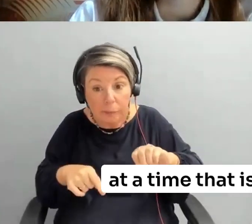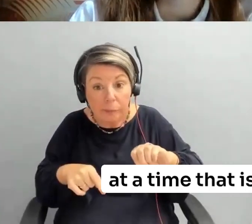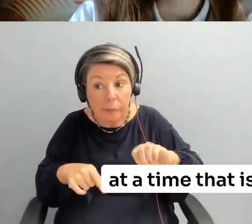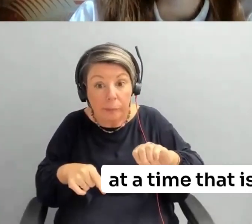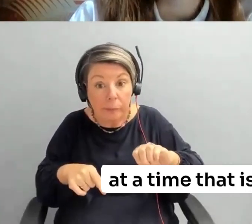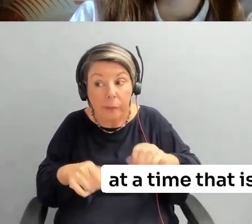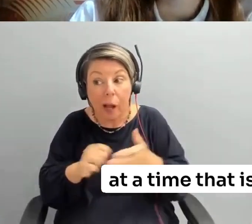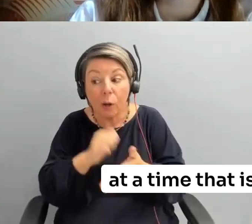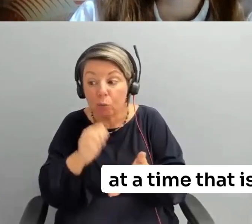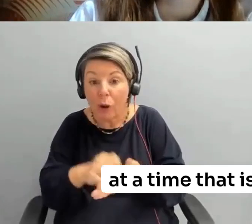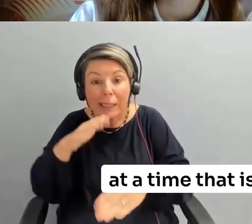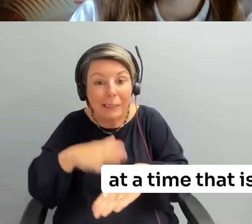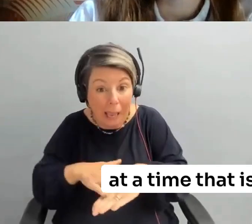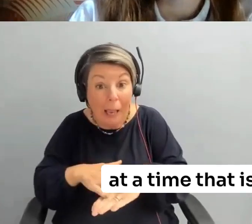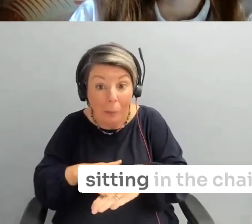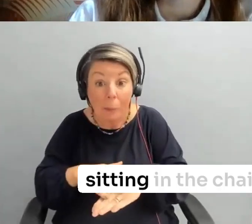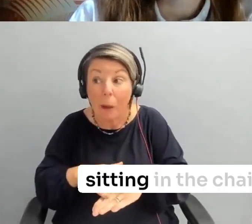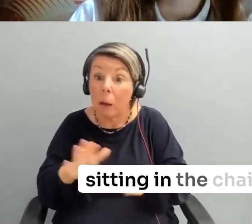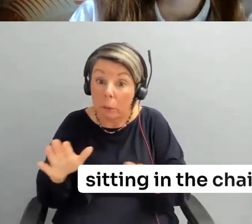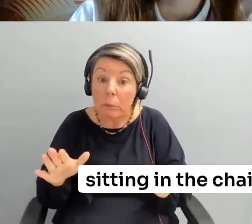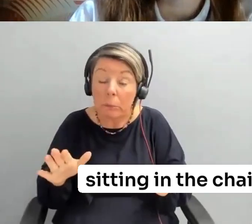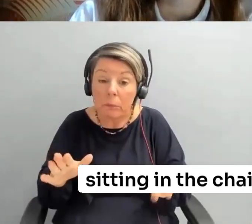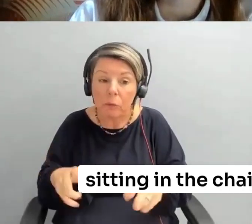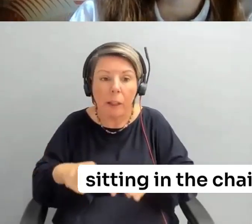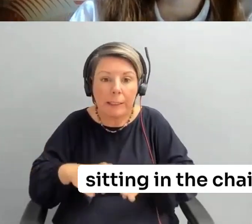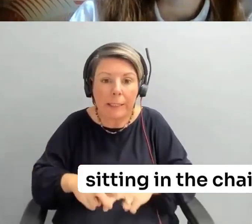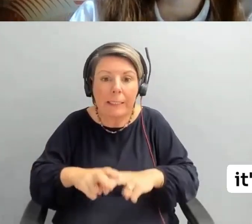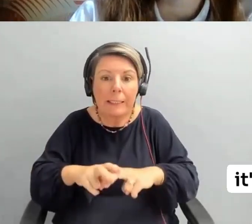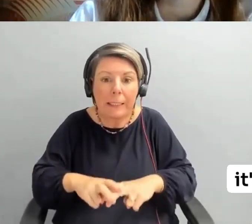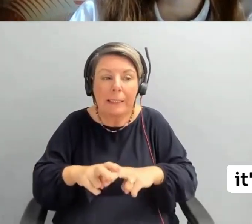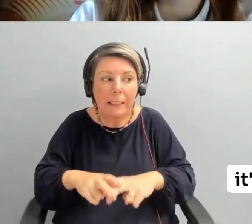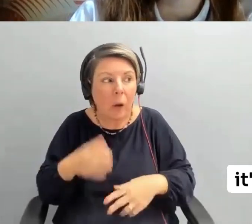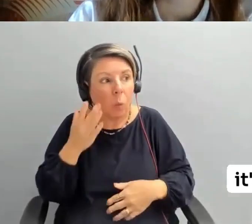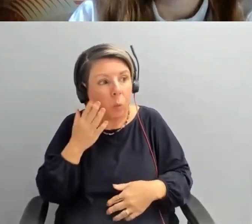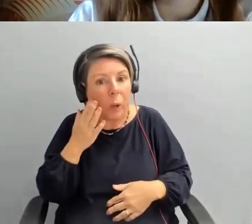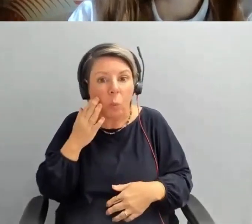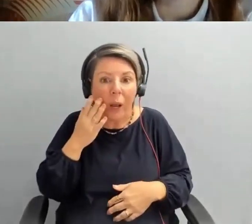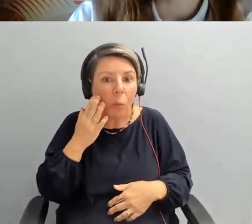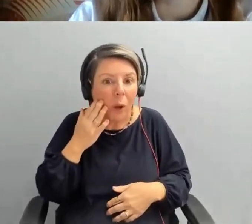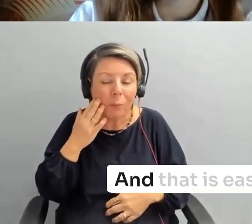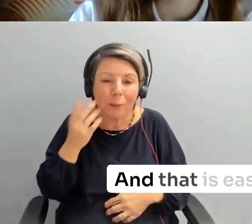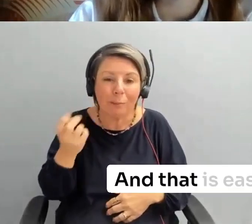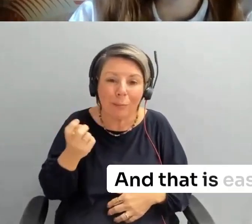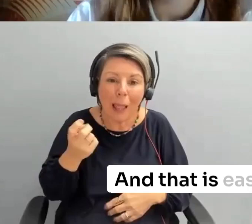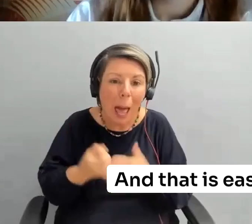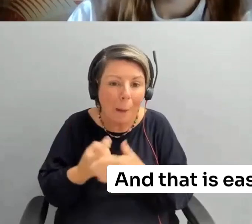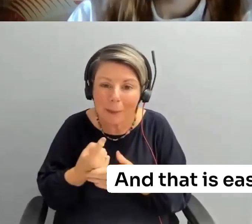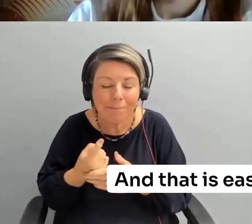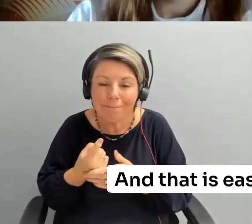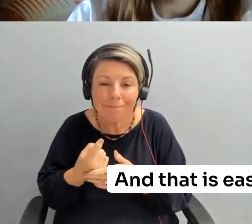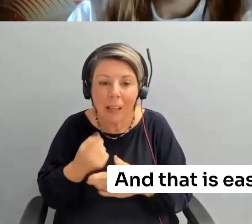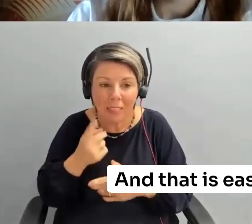is convenient, rather than sitting in the chair wondering at what point it's going to come. And that is